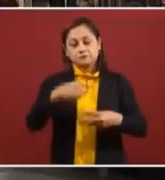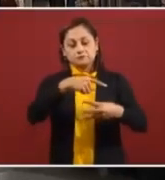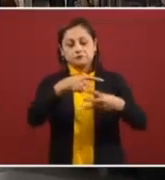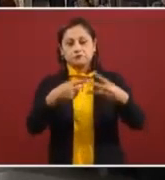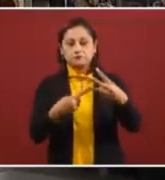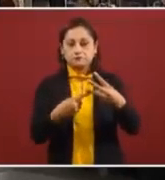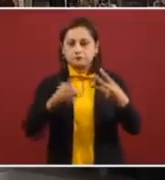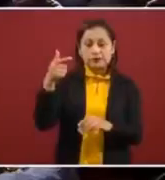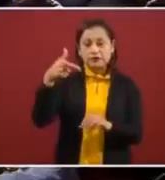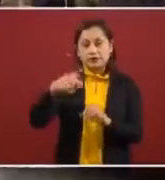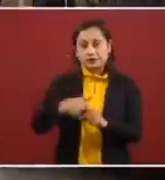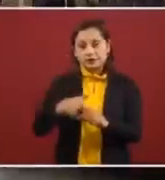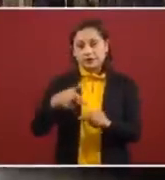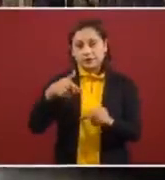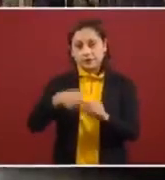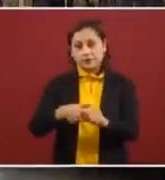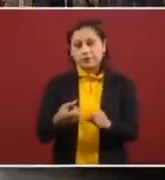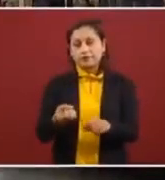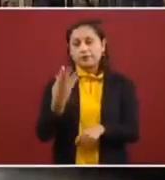That would be the format.